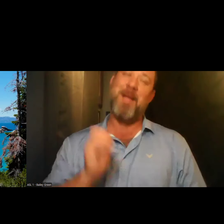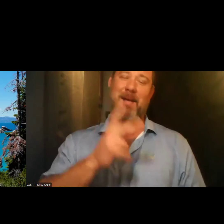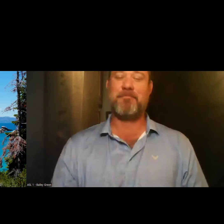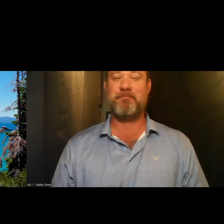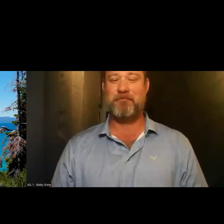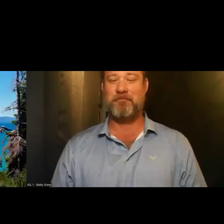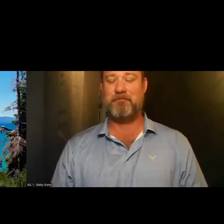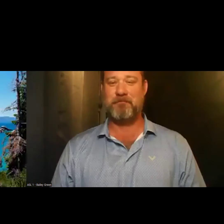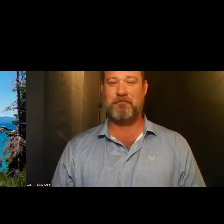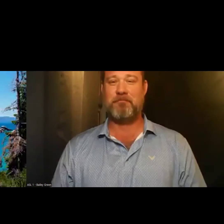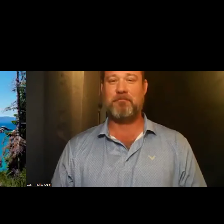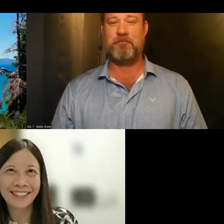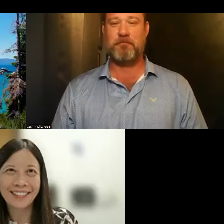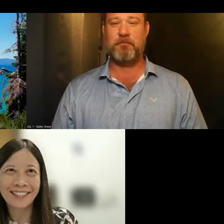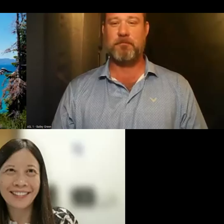Win.